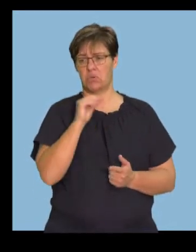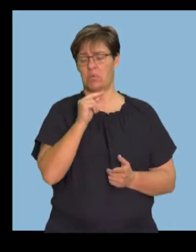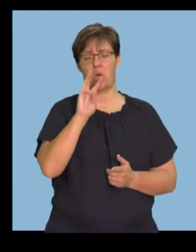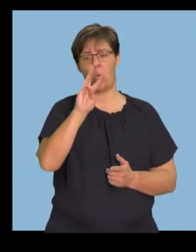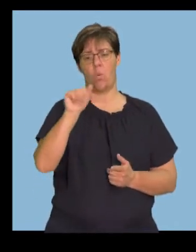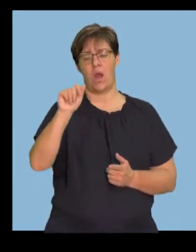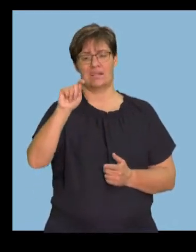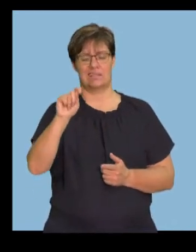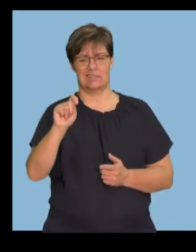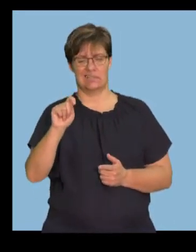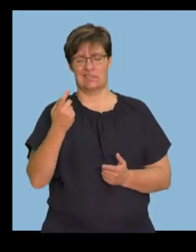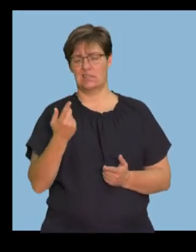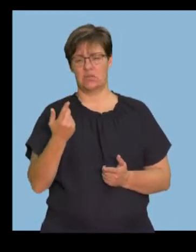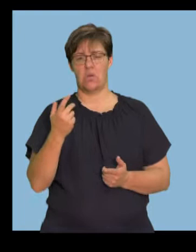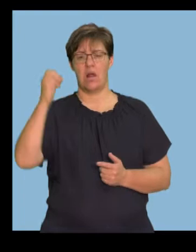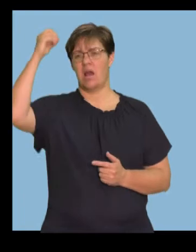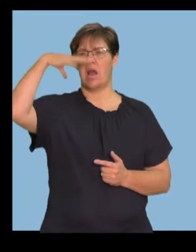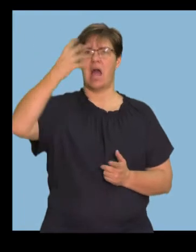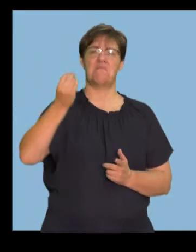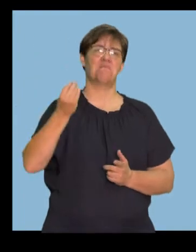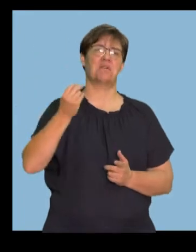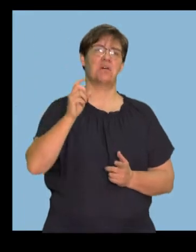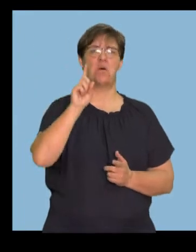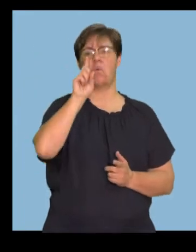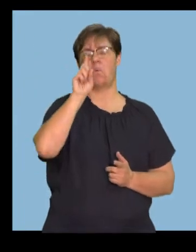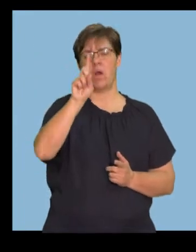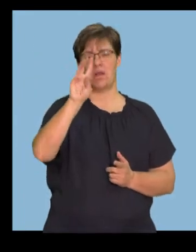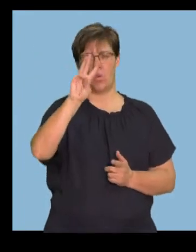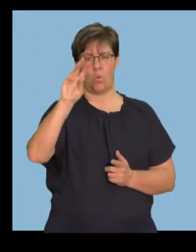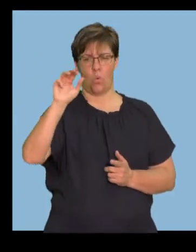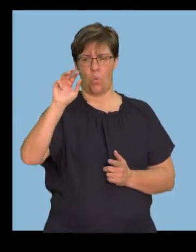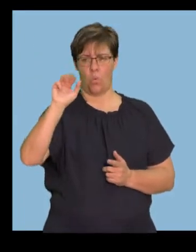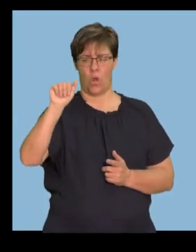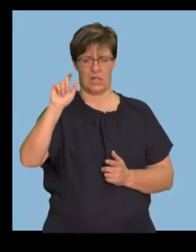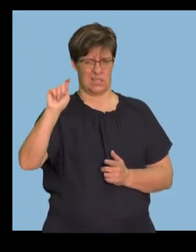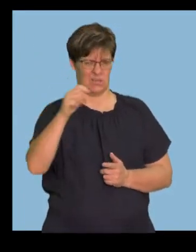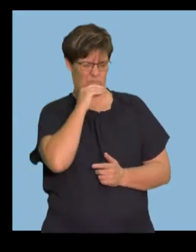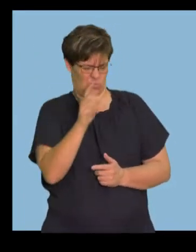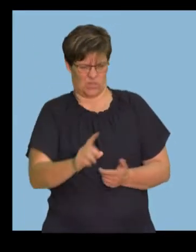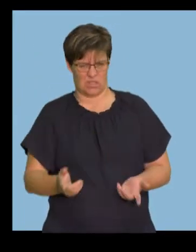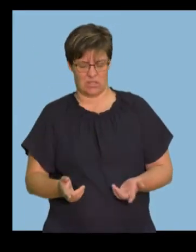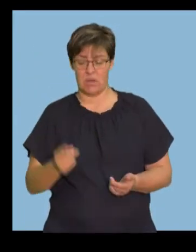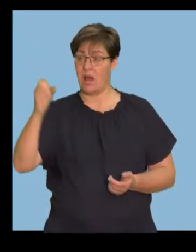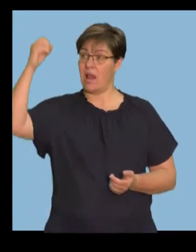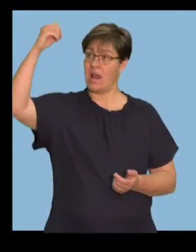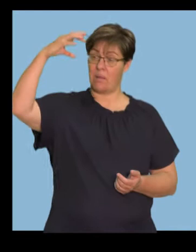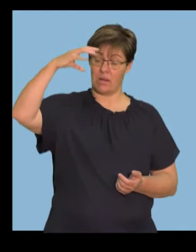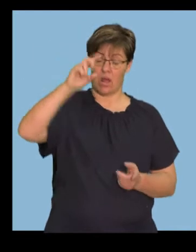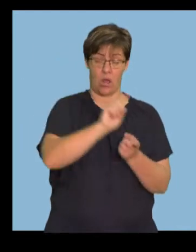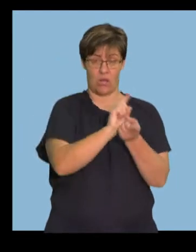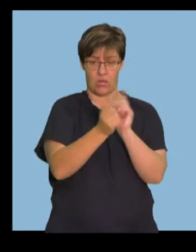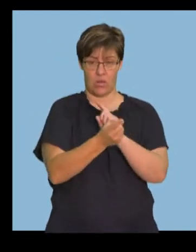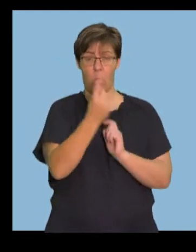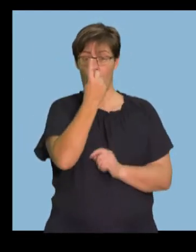of power, let's say a light bulb has a power rating of 1 watt. What does that mean? It means that the light